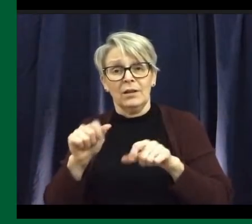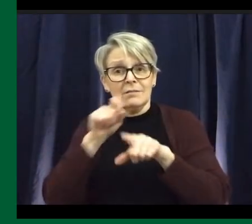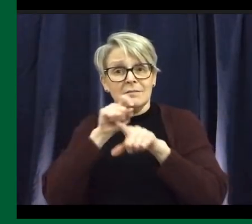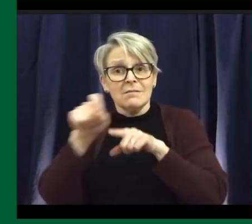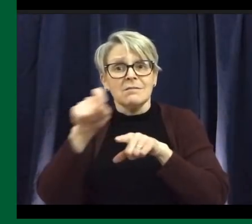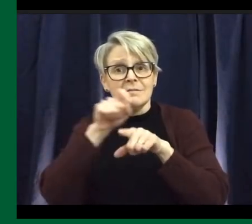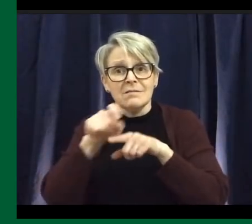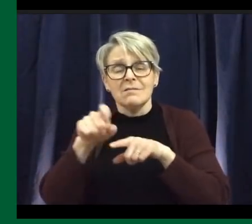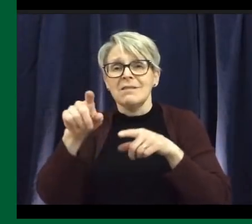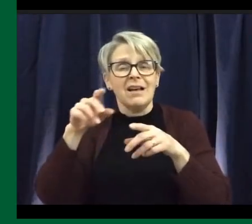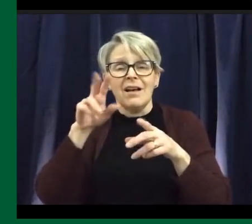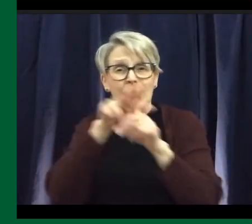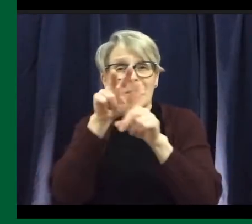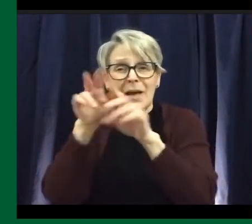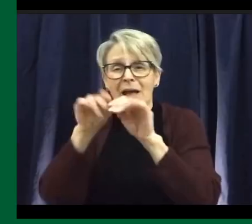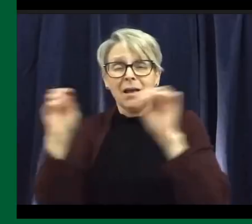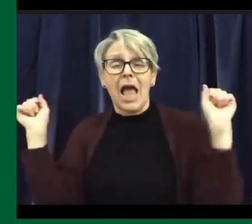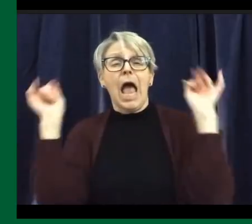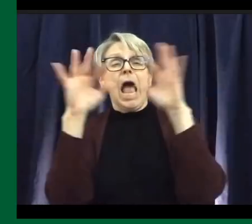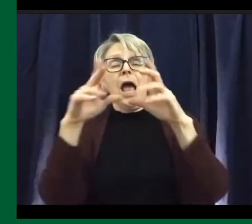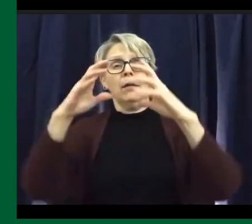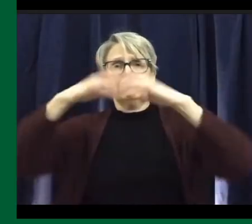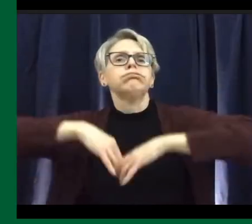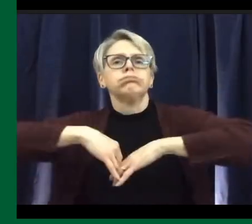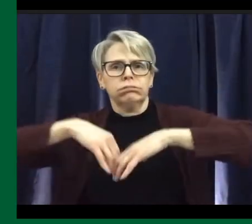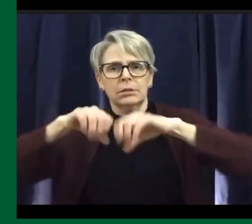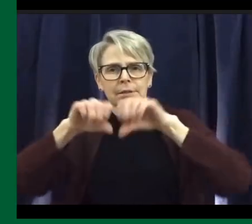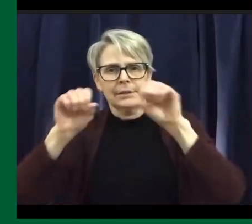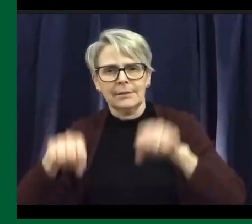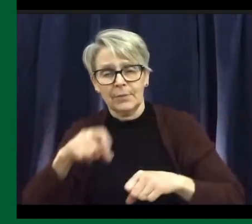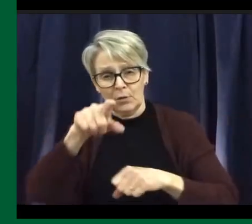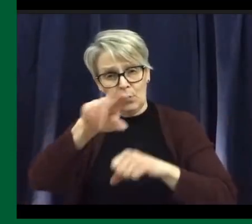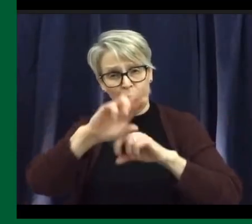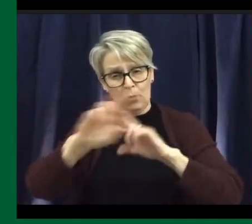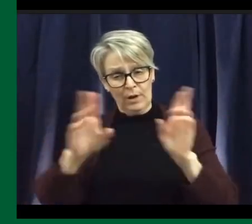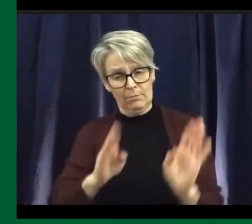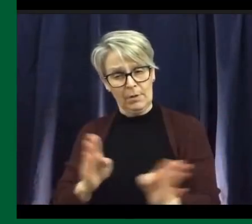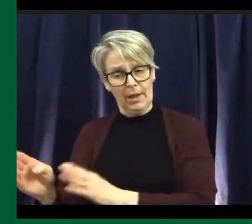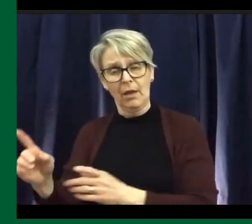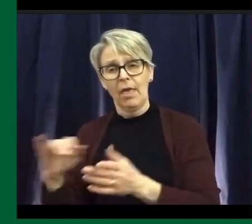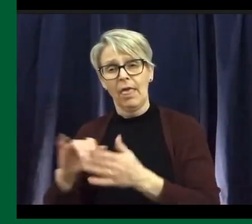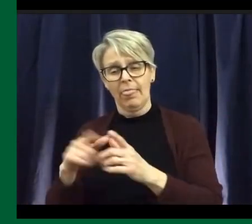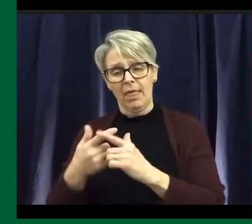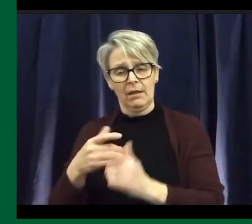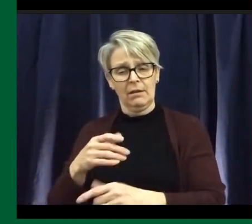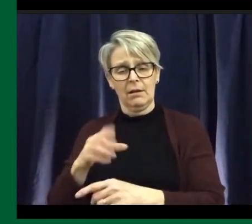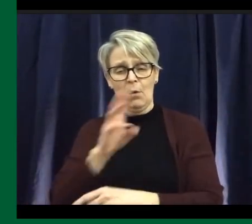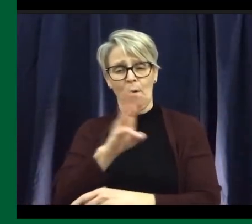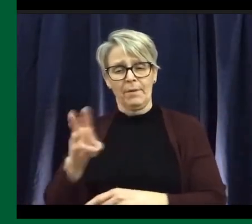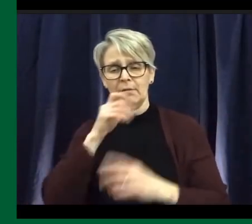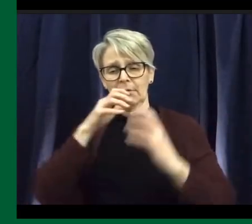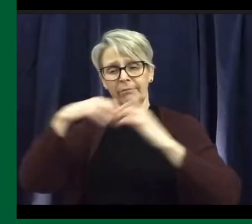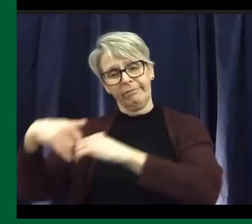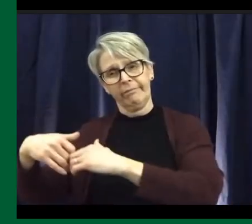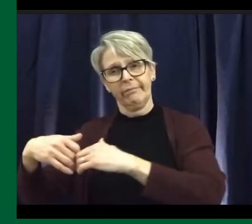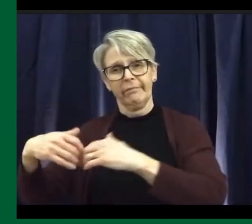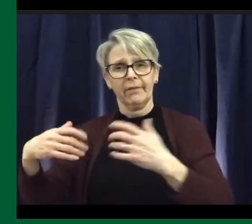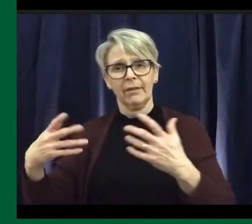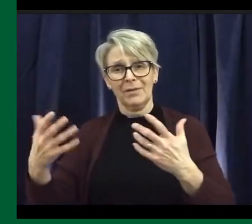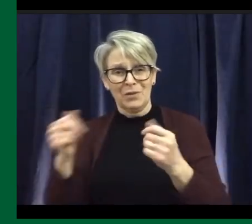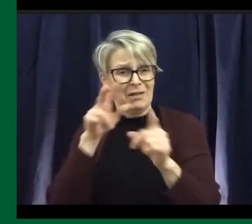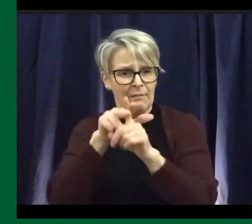website crashes and stuff like that. Is there anything in place to make sure that we don't have crashes and that people won't be cut off when they are trying to book